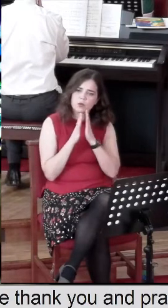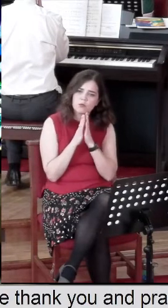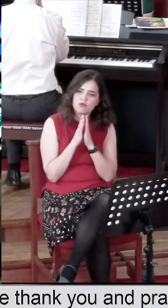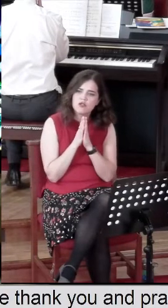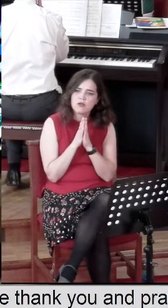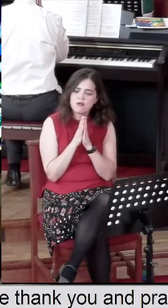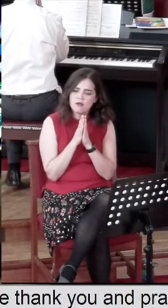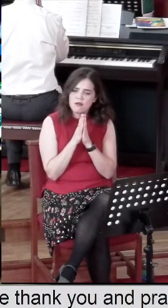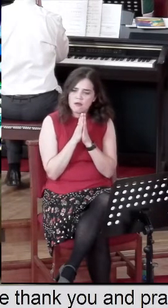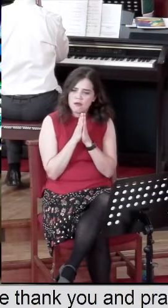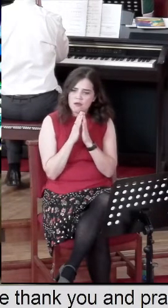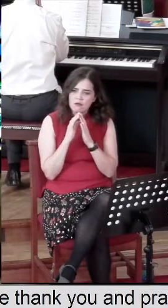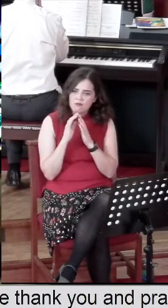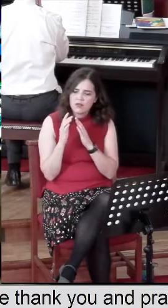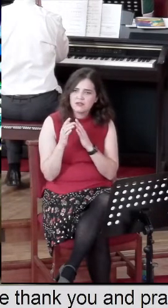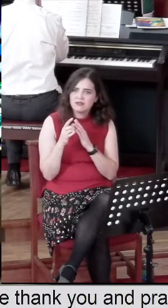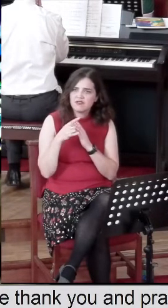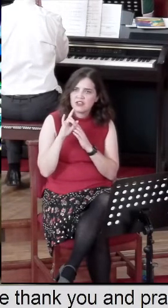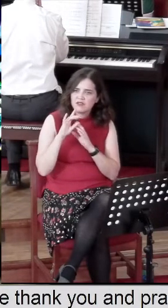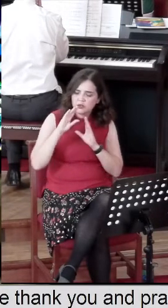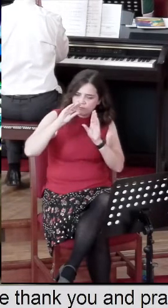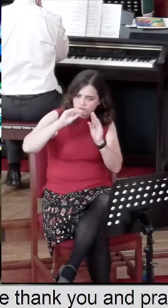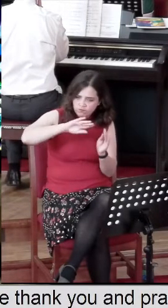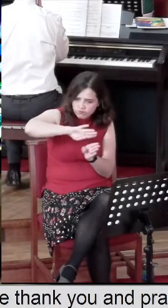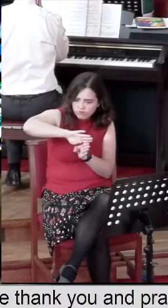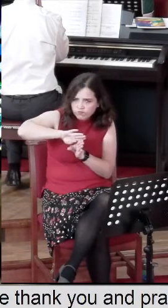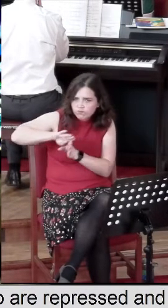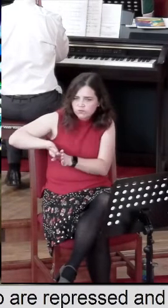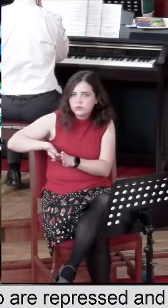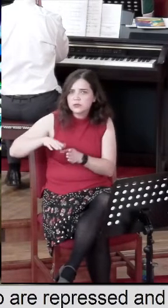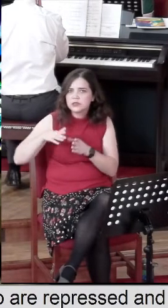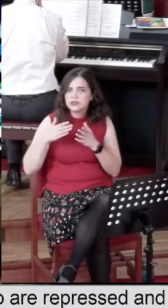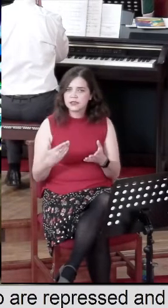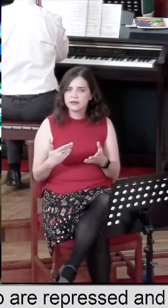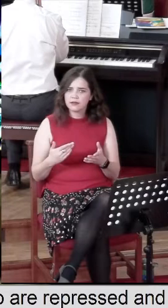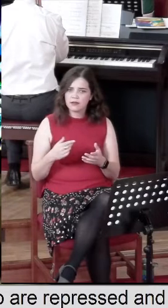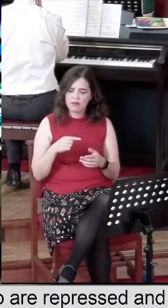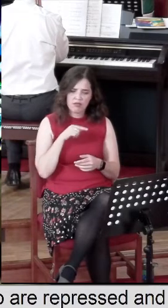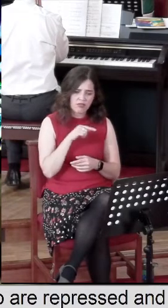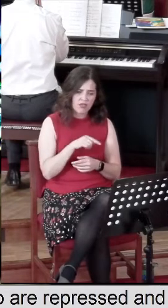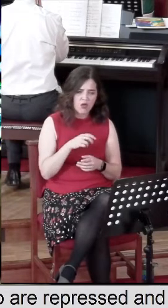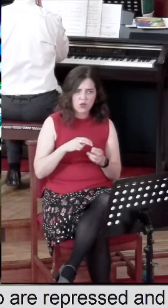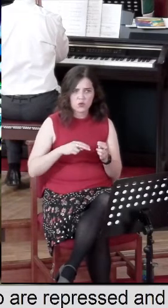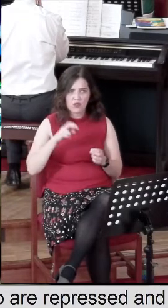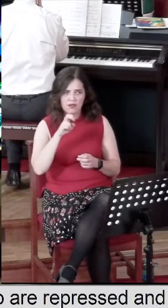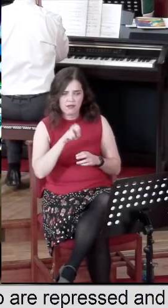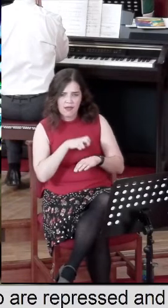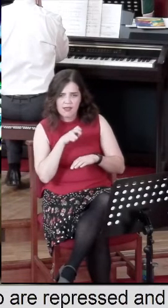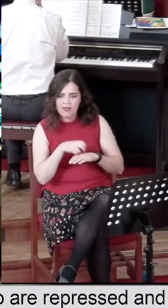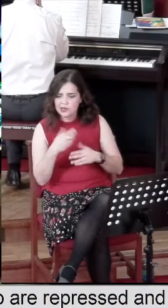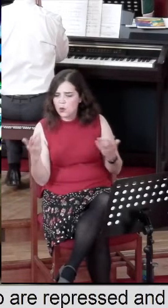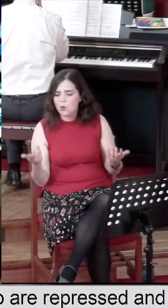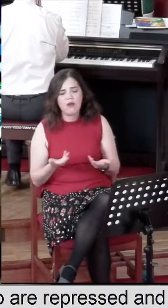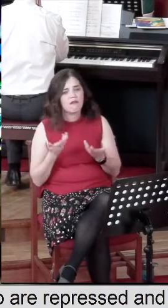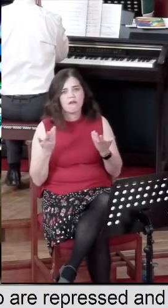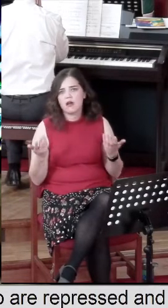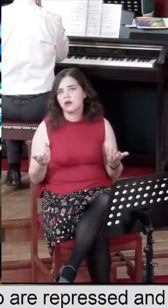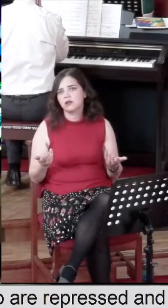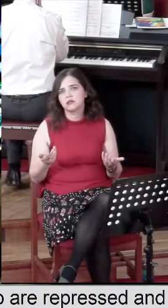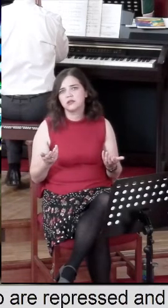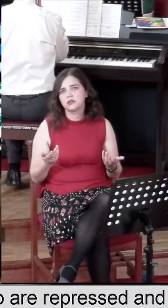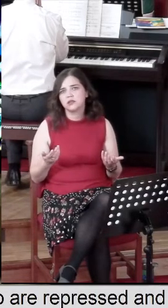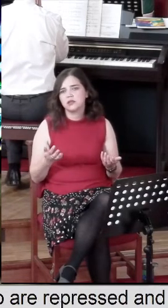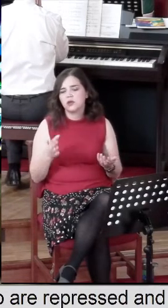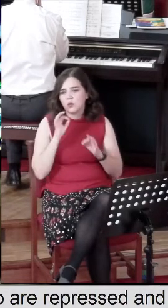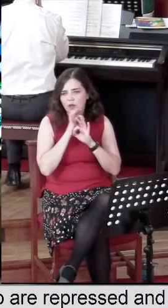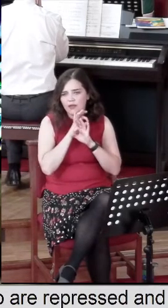restraint on the powers of evil in our world today, whether it be there or Northern Ireland or wherever. And we ask